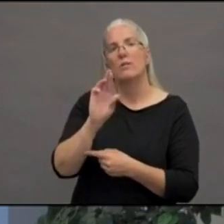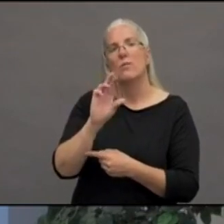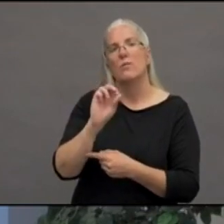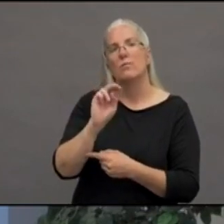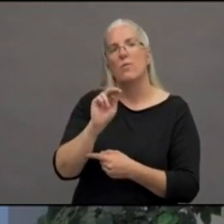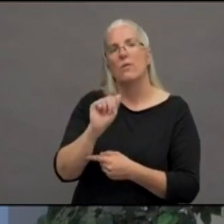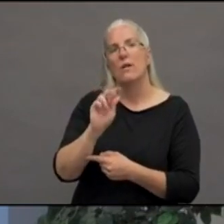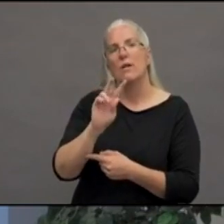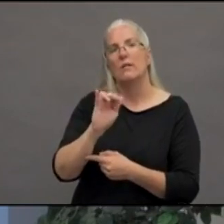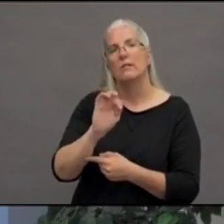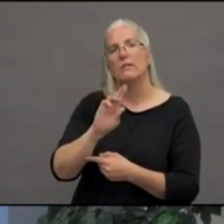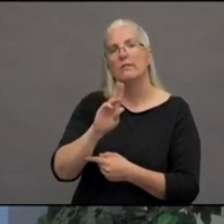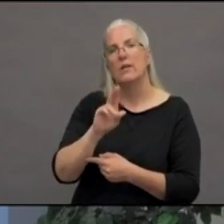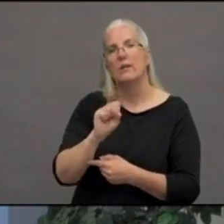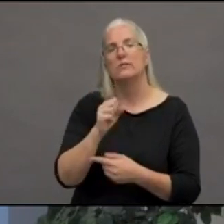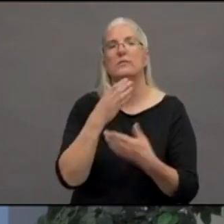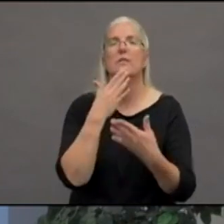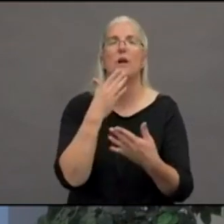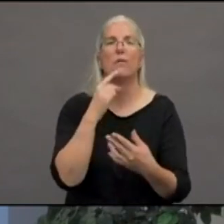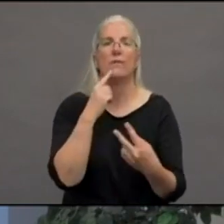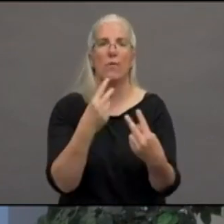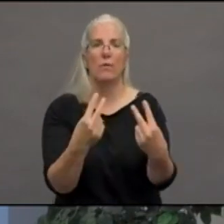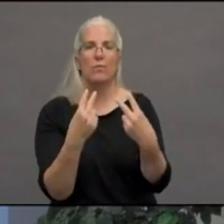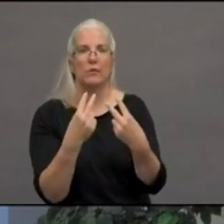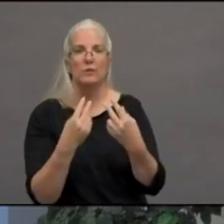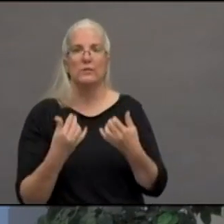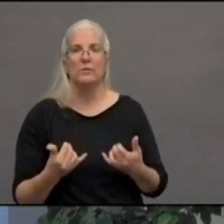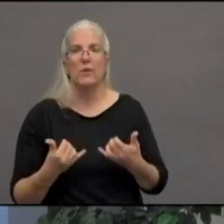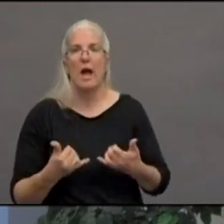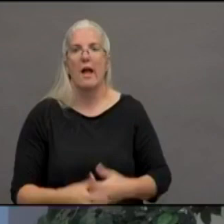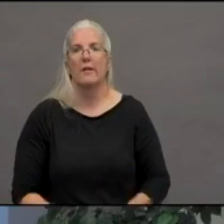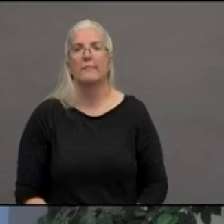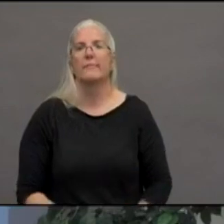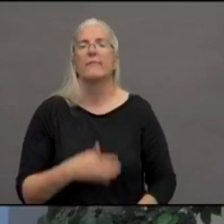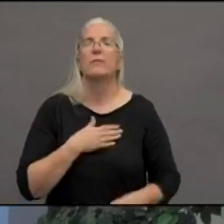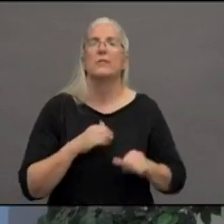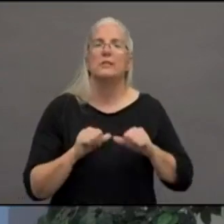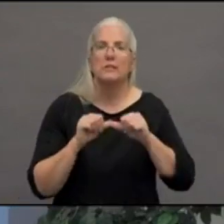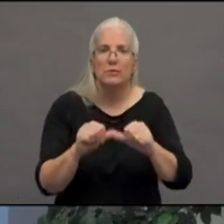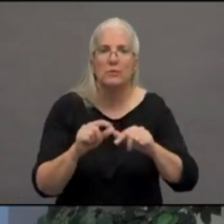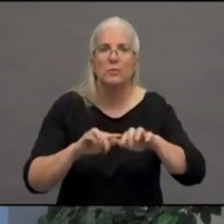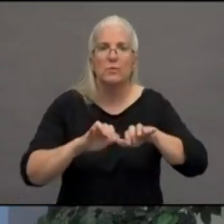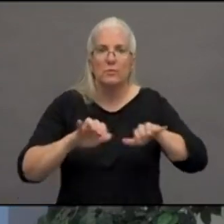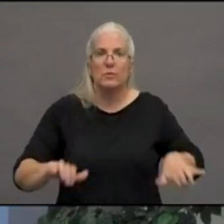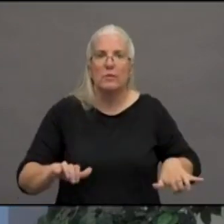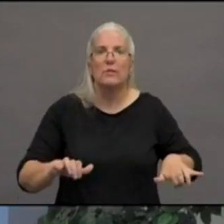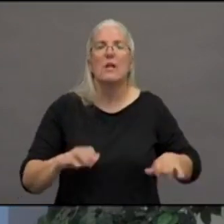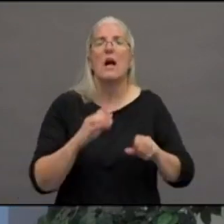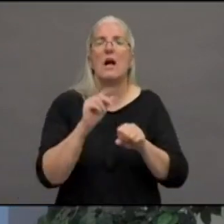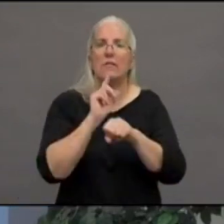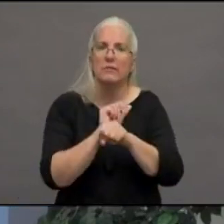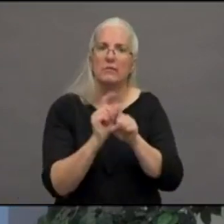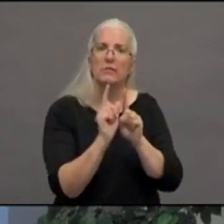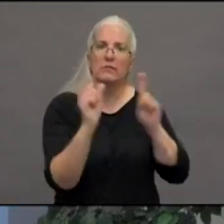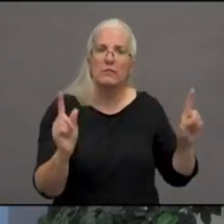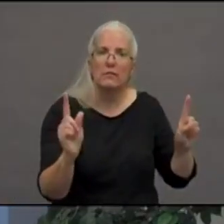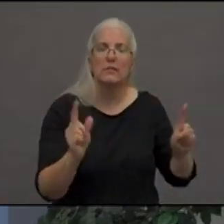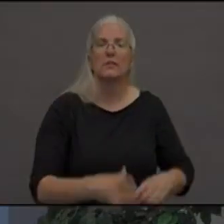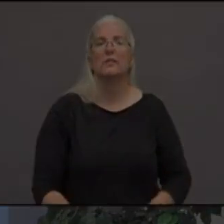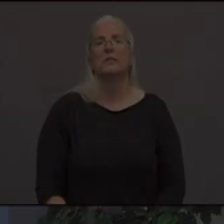www.sccgov.org/coronavirus. Thank you for watching today, and please continue to shelter in place while practicing social distancing.